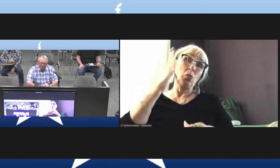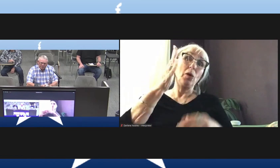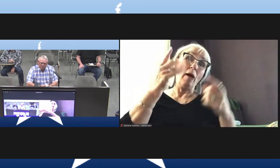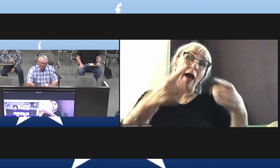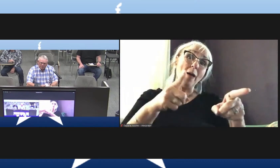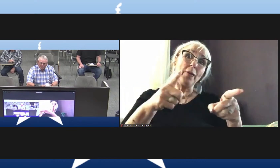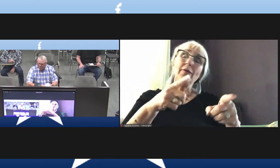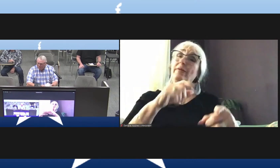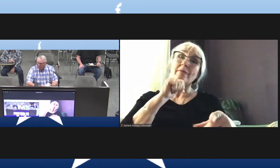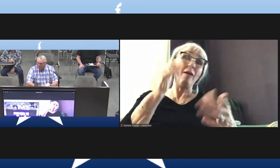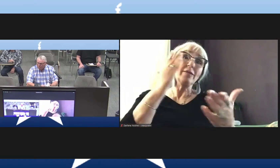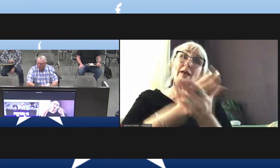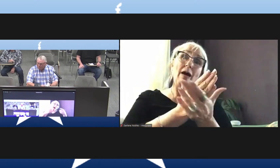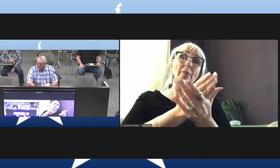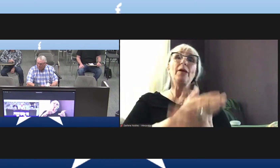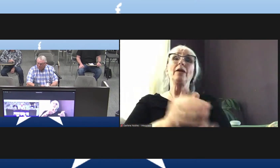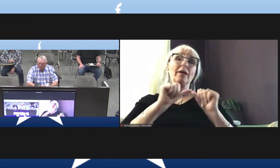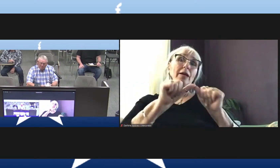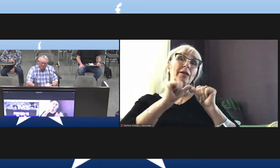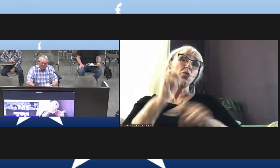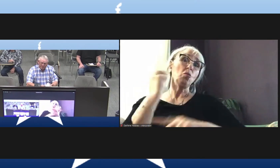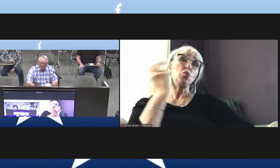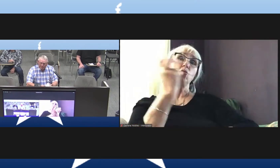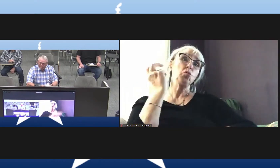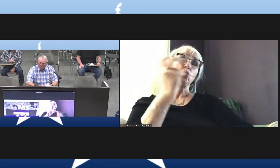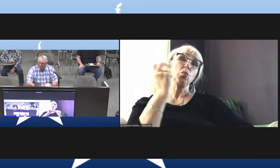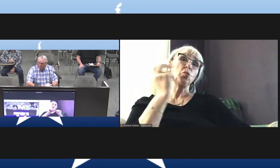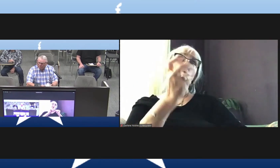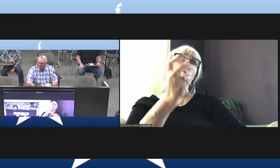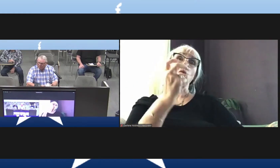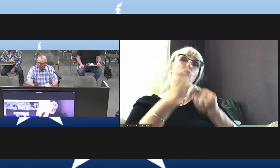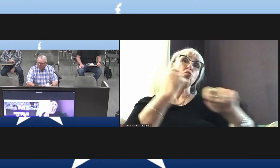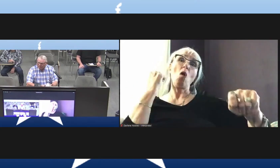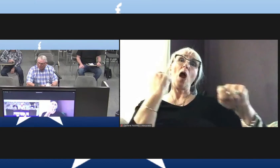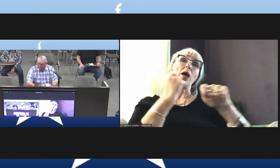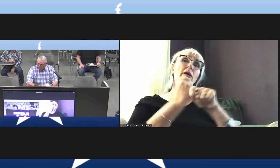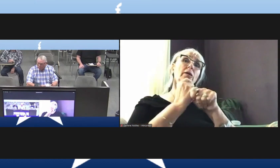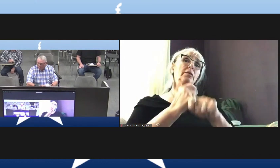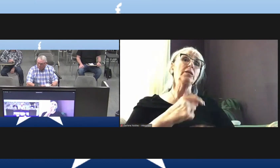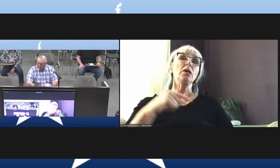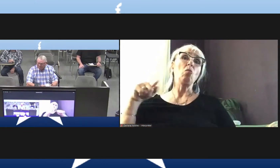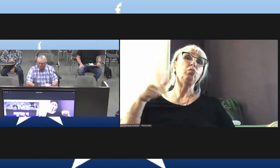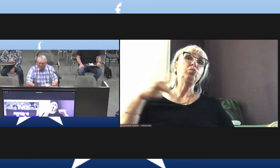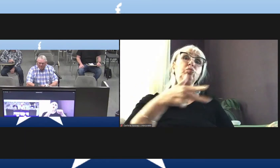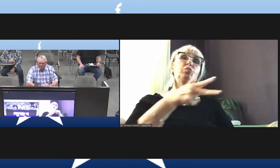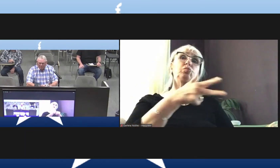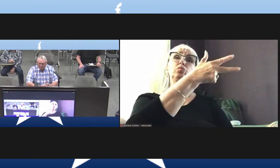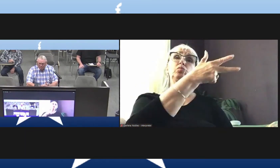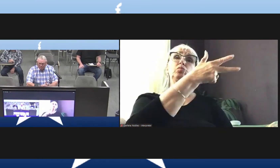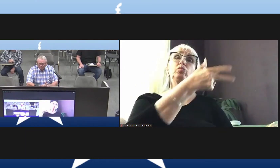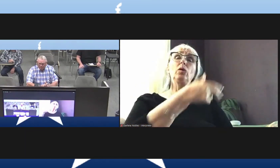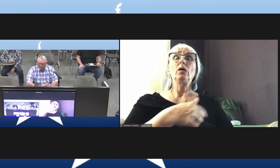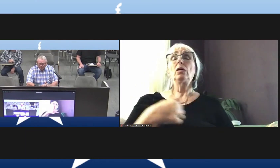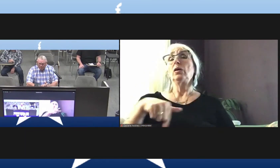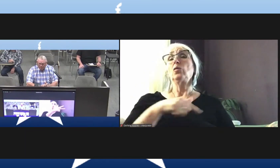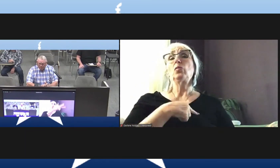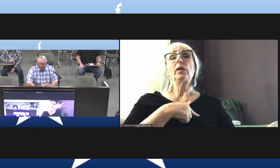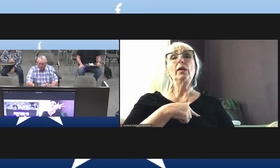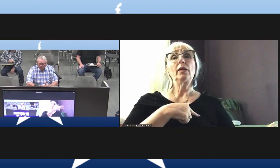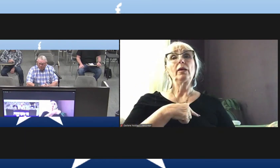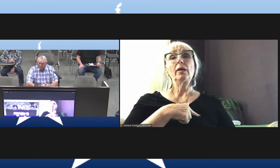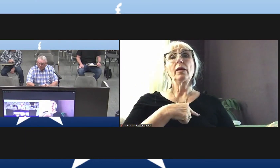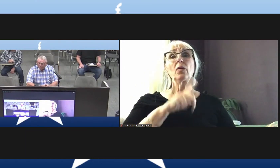trucks continue to come up and down the road. And we would have